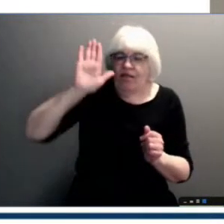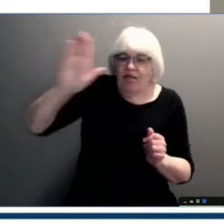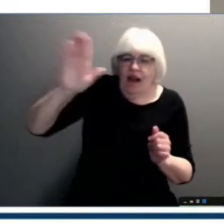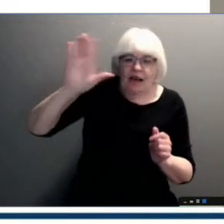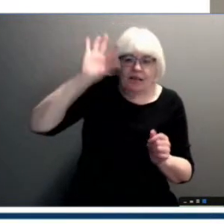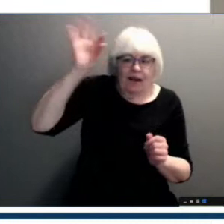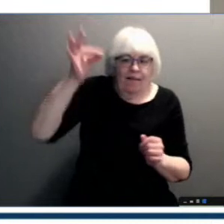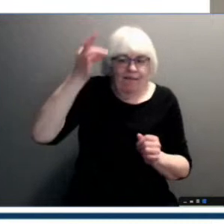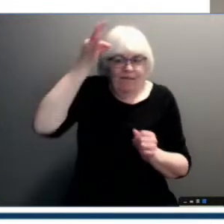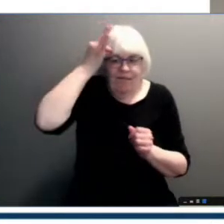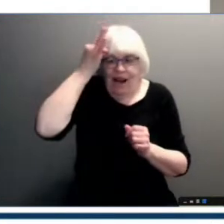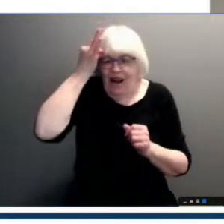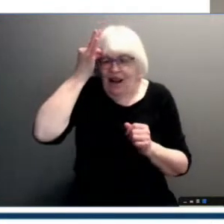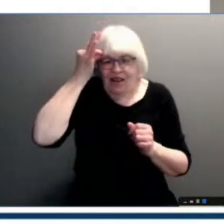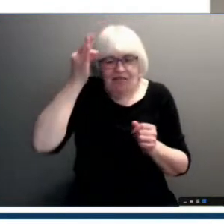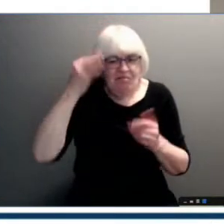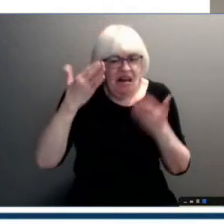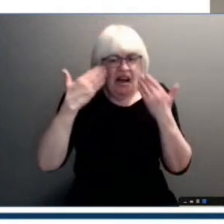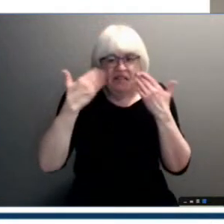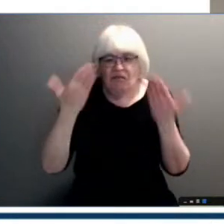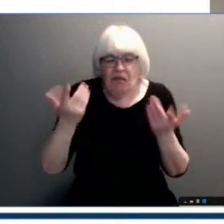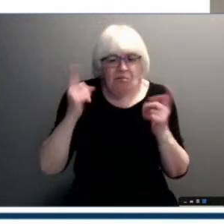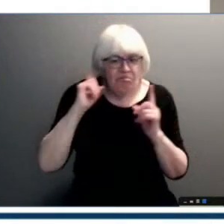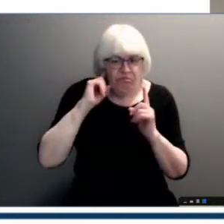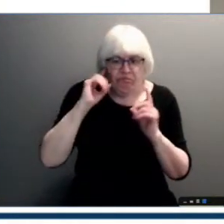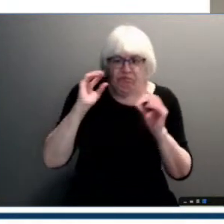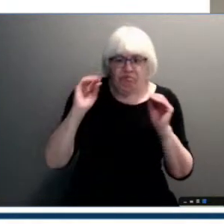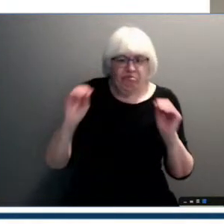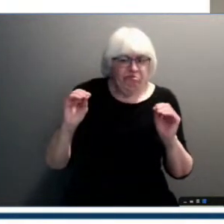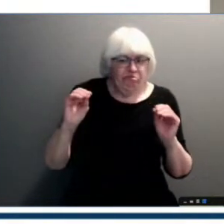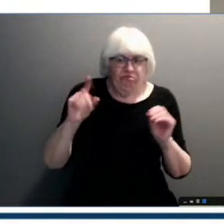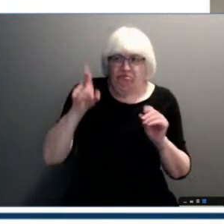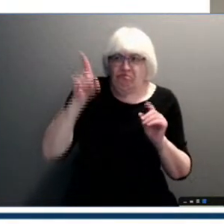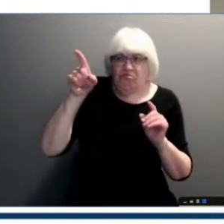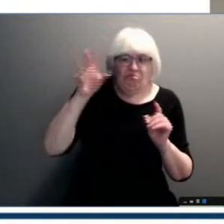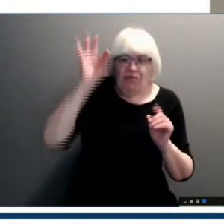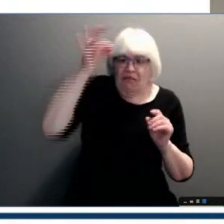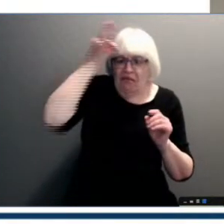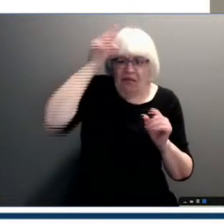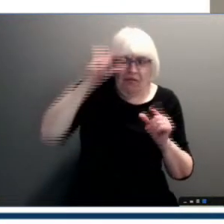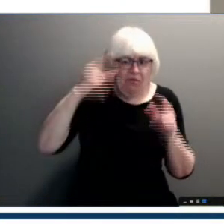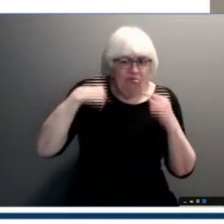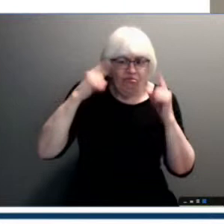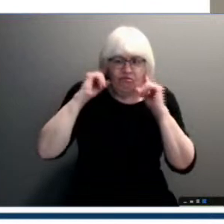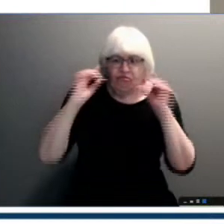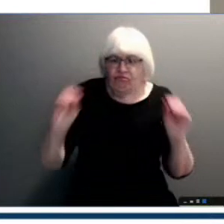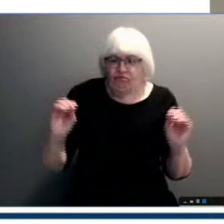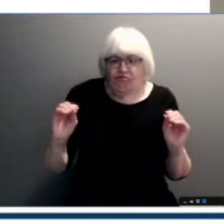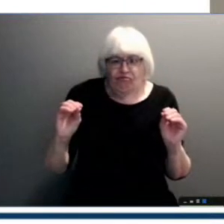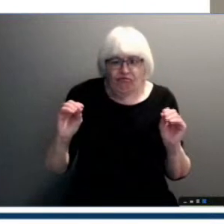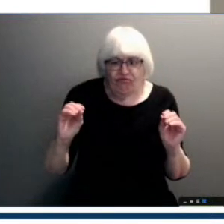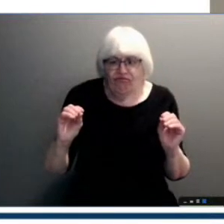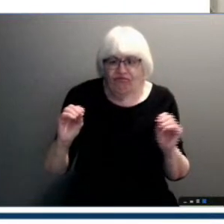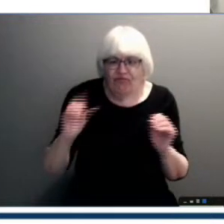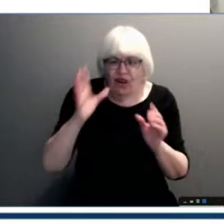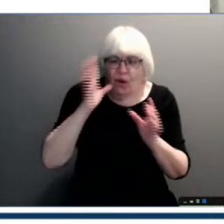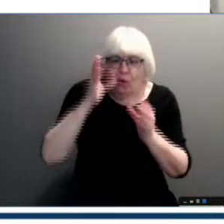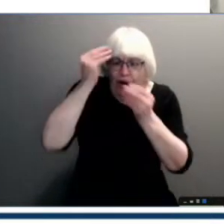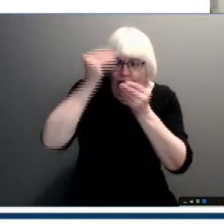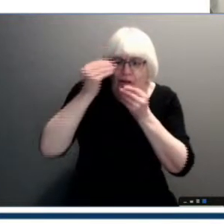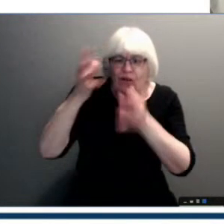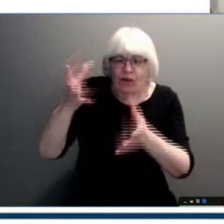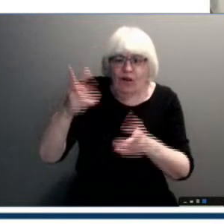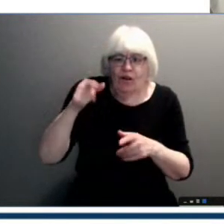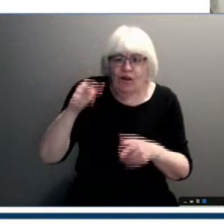honest, I haven't heard anything from the federal government about that notification for quite a while. Next, we'll go to